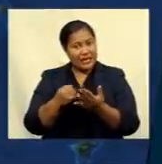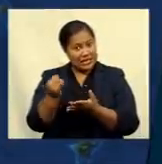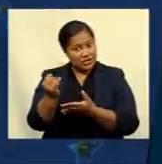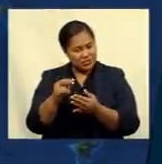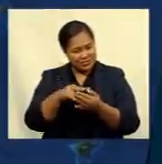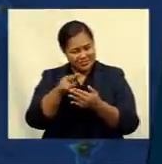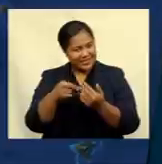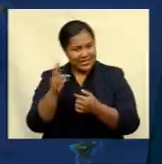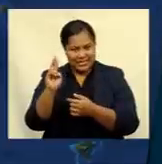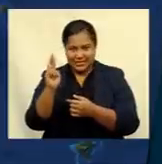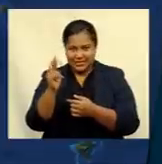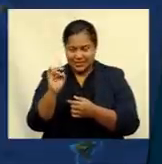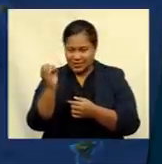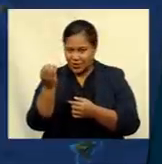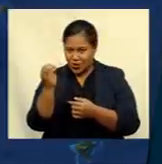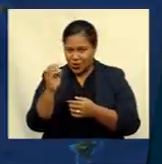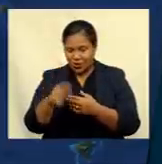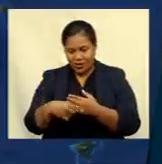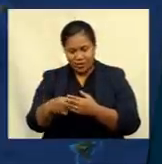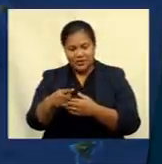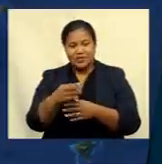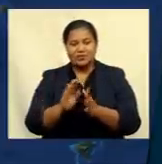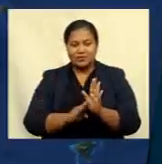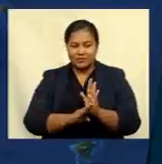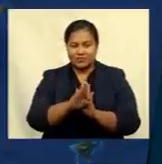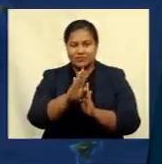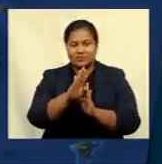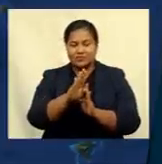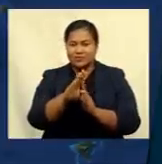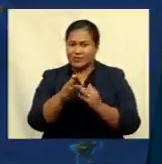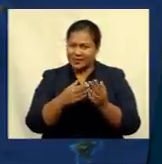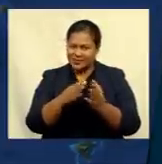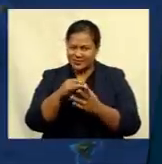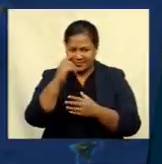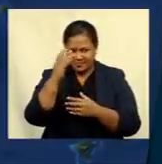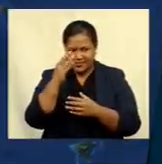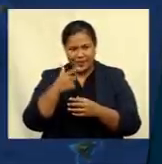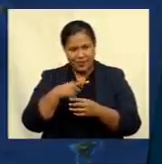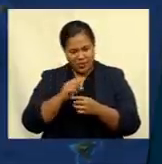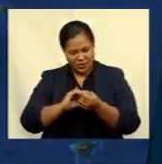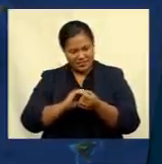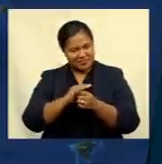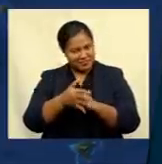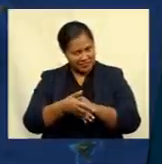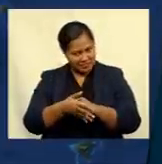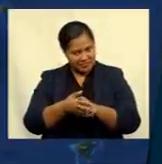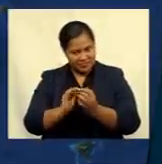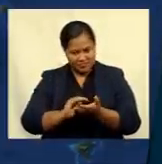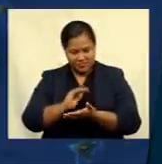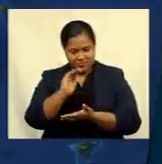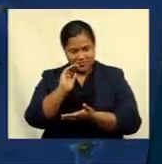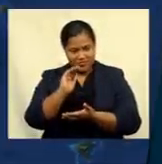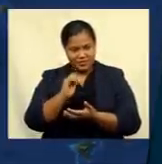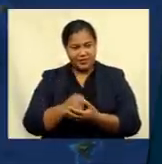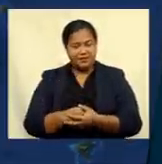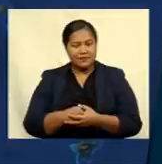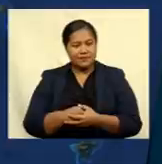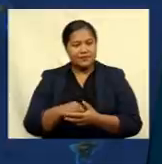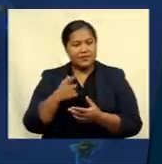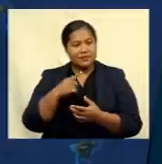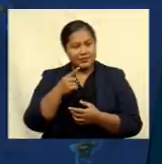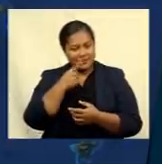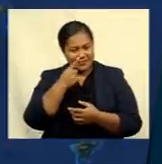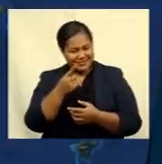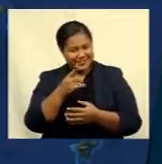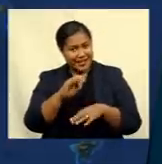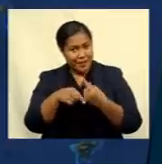and said the economy continues to progress despite concerns over the rising COVID-19 cases. Despite the optimism about